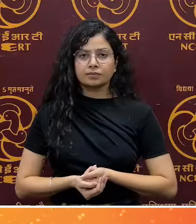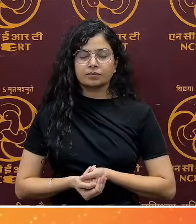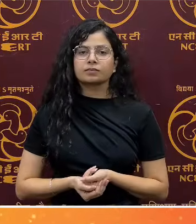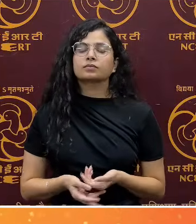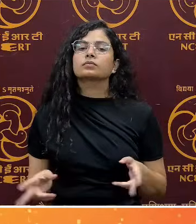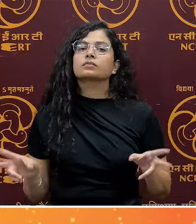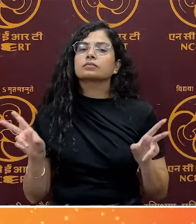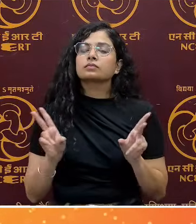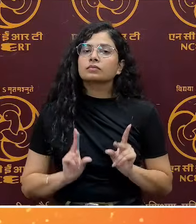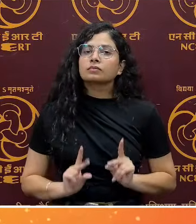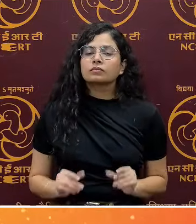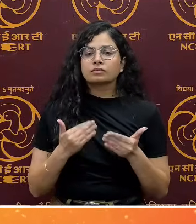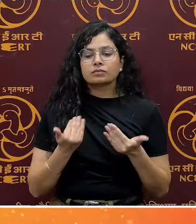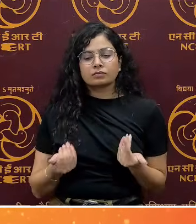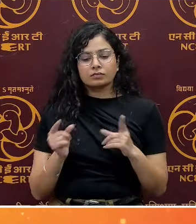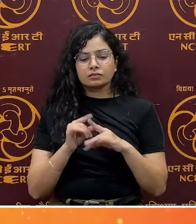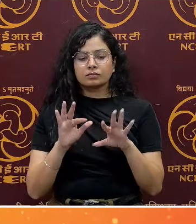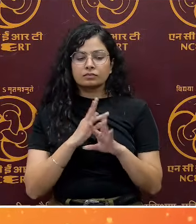Again we will color these